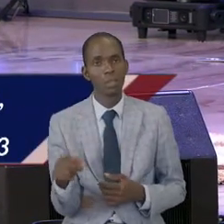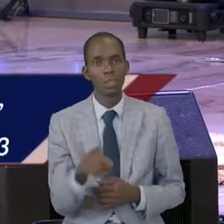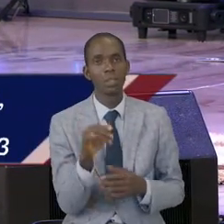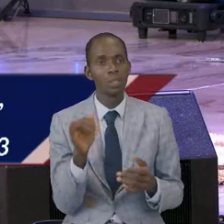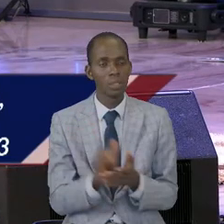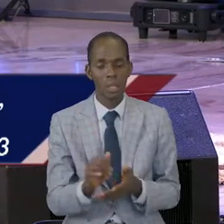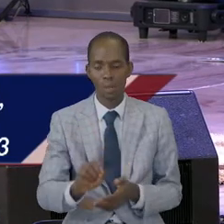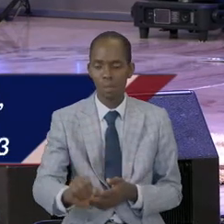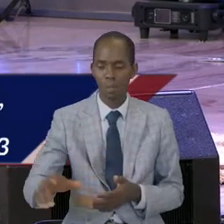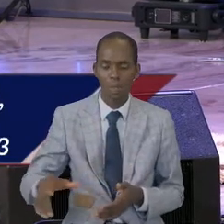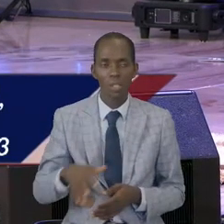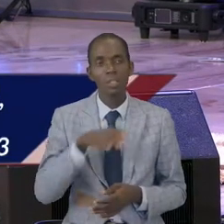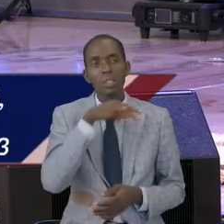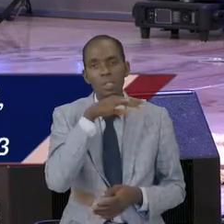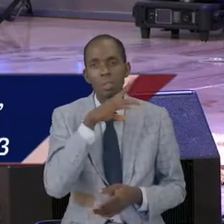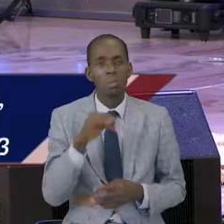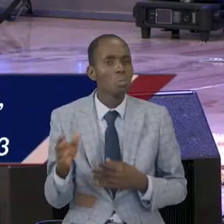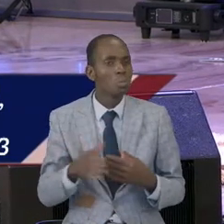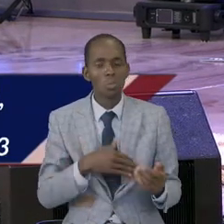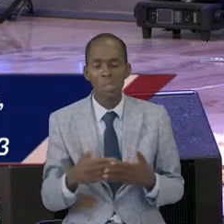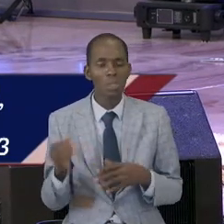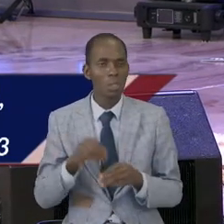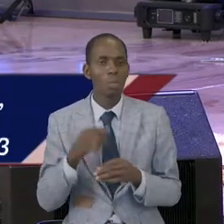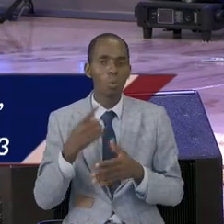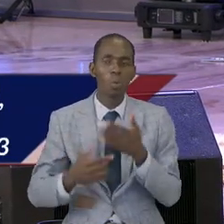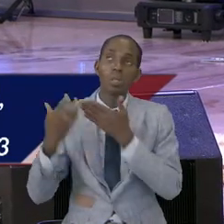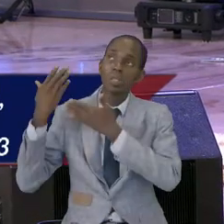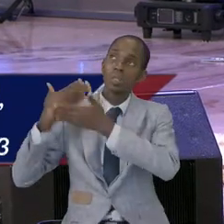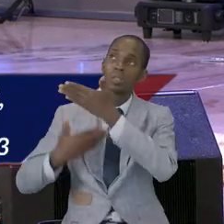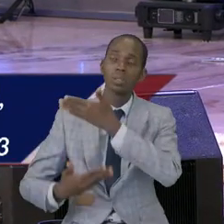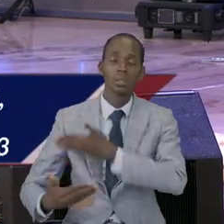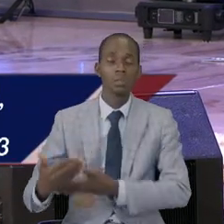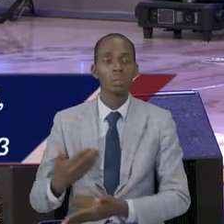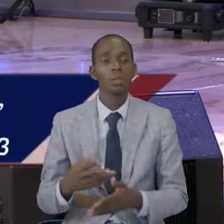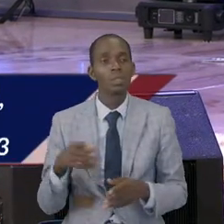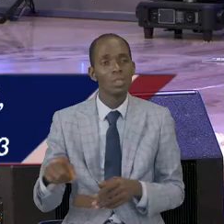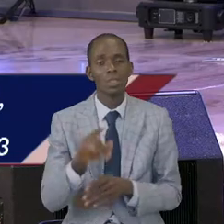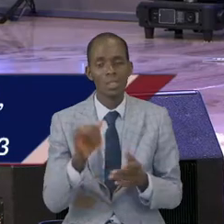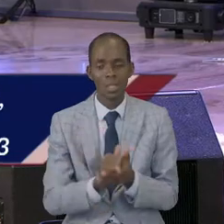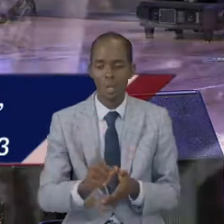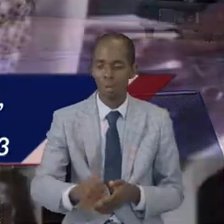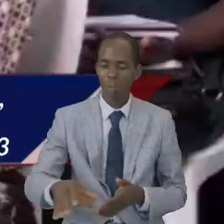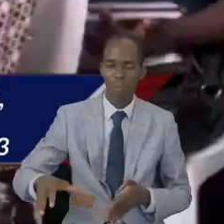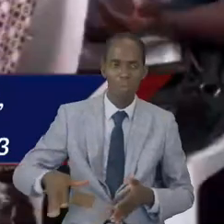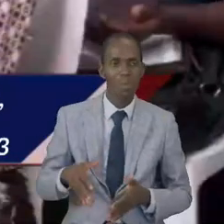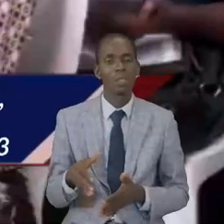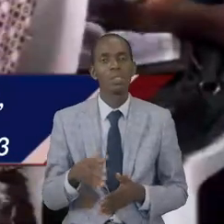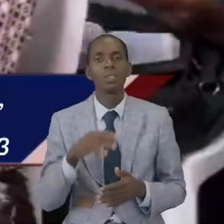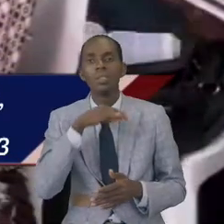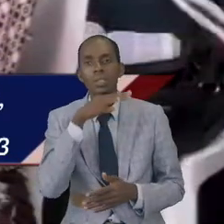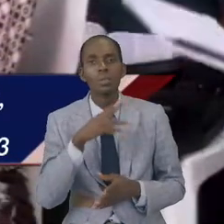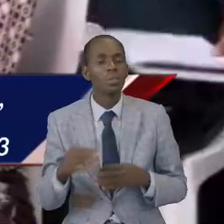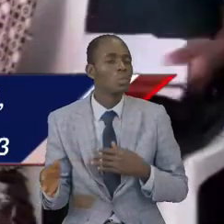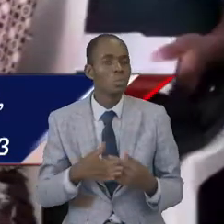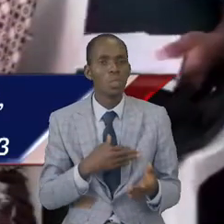plow iniquity, no matter in what generation, they that plow iniquity, no matter